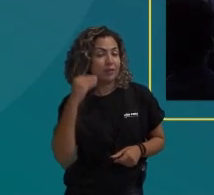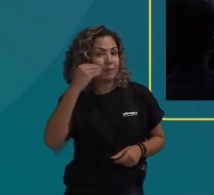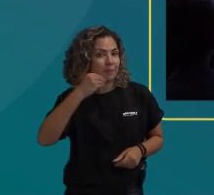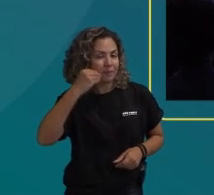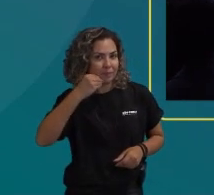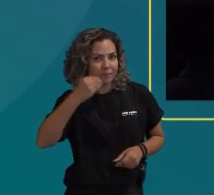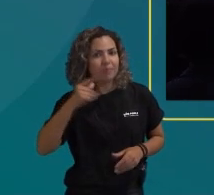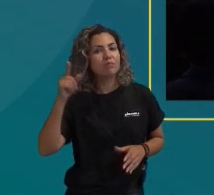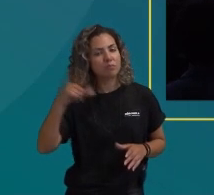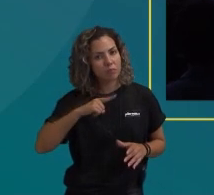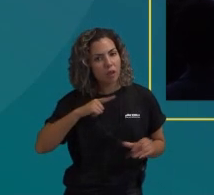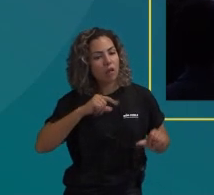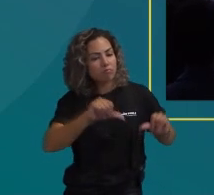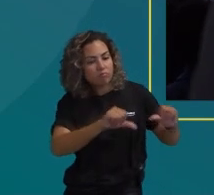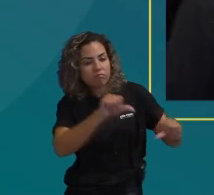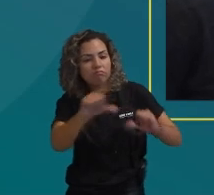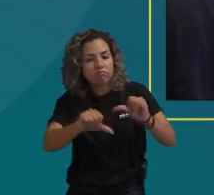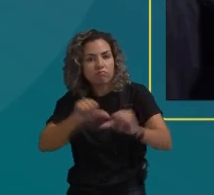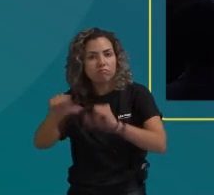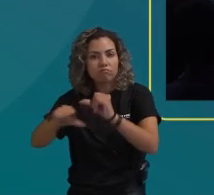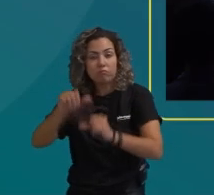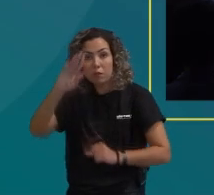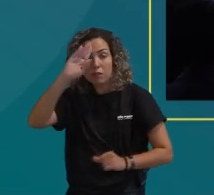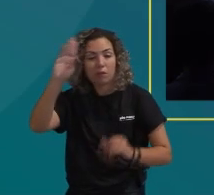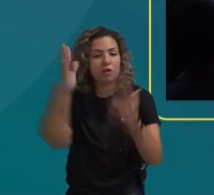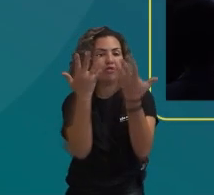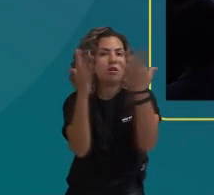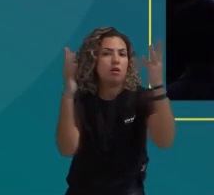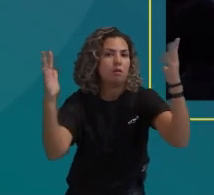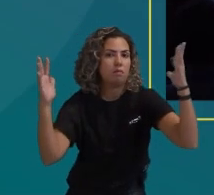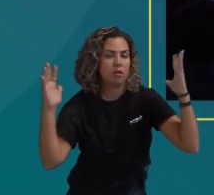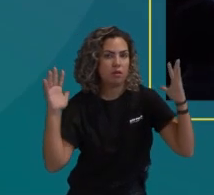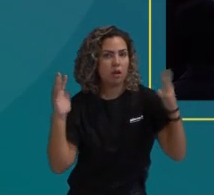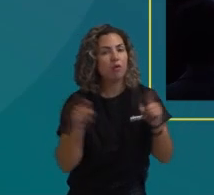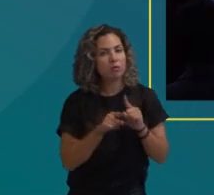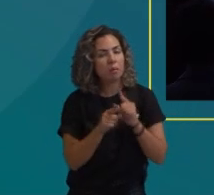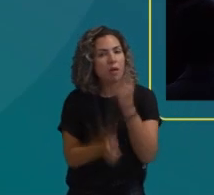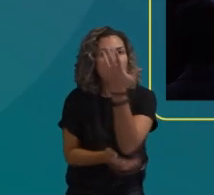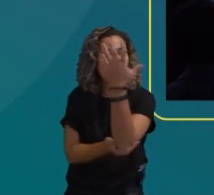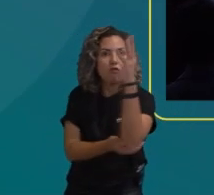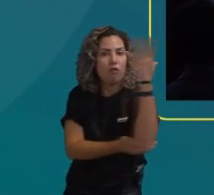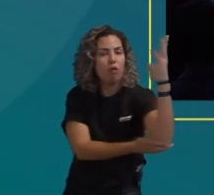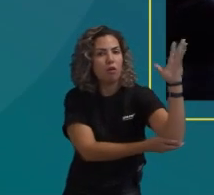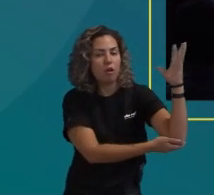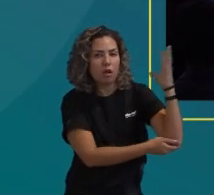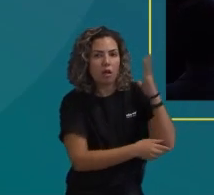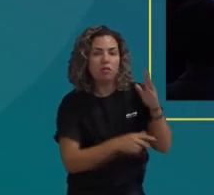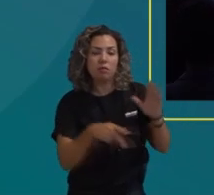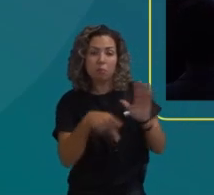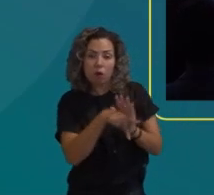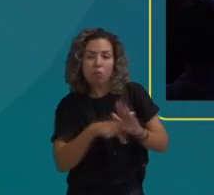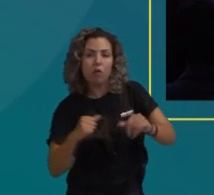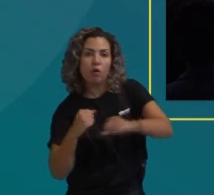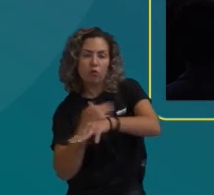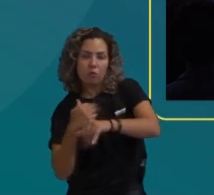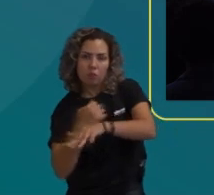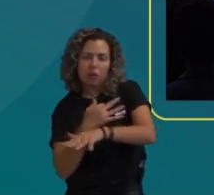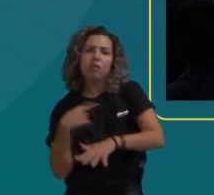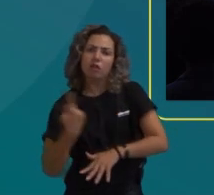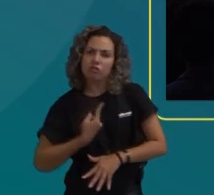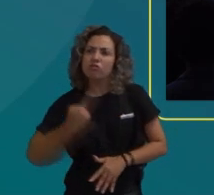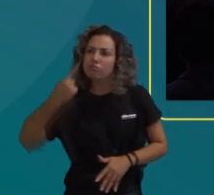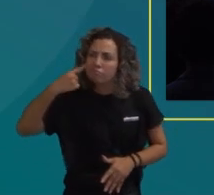forest management. We've been developing new tools for setting priorities, focusing efforts, and making land use and